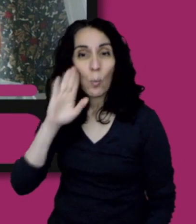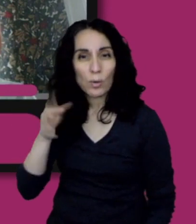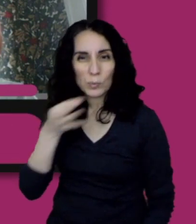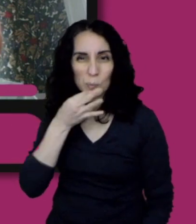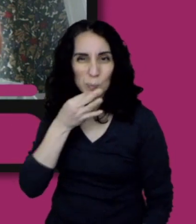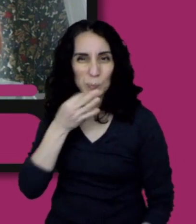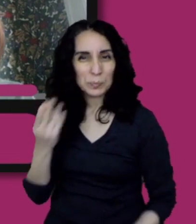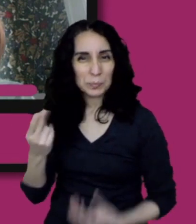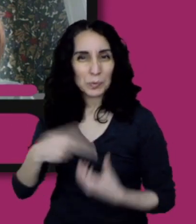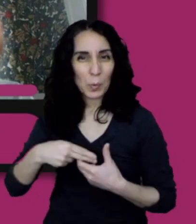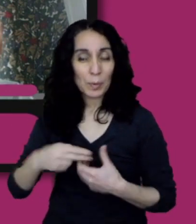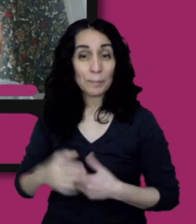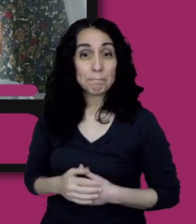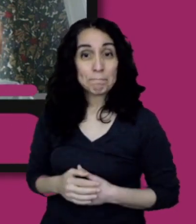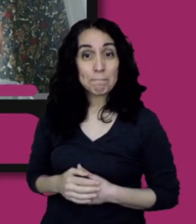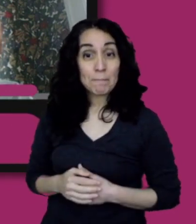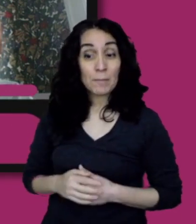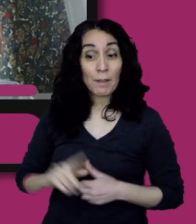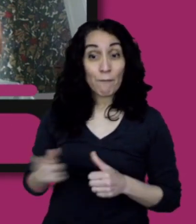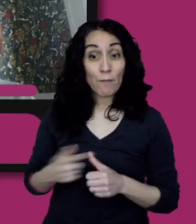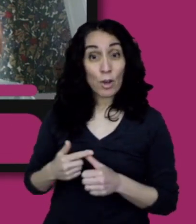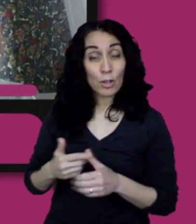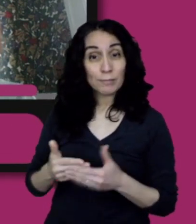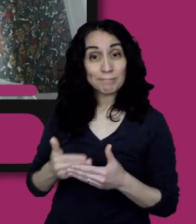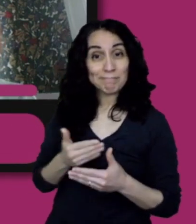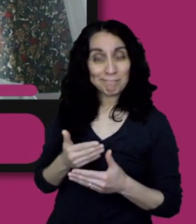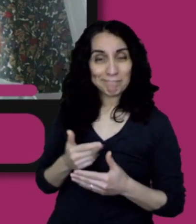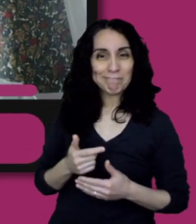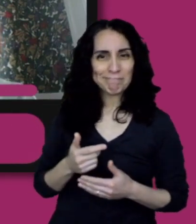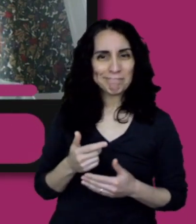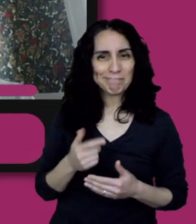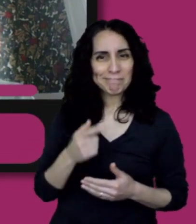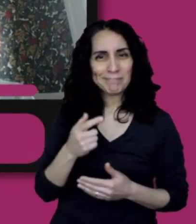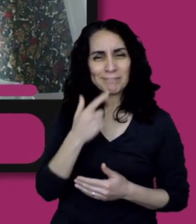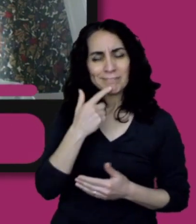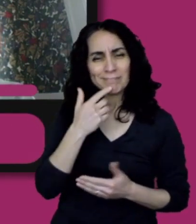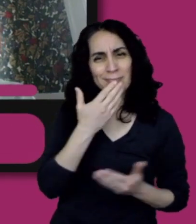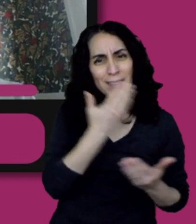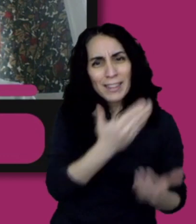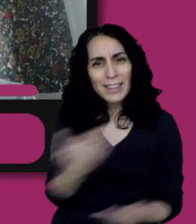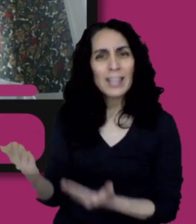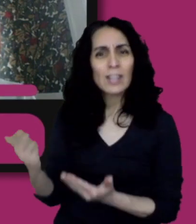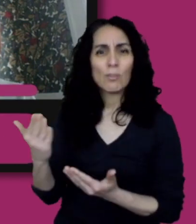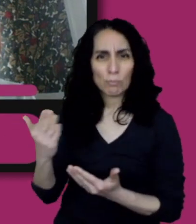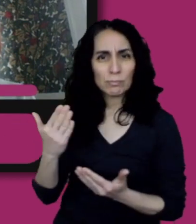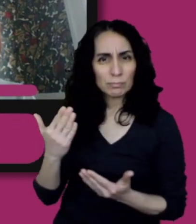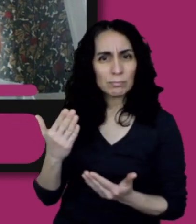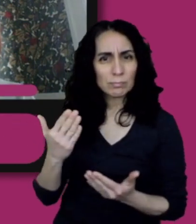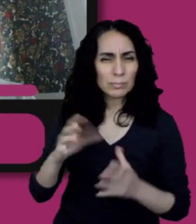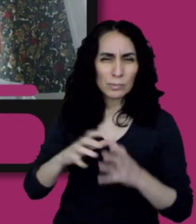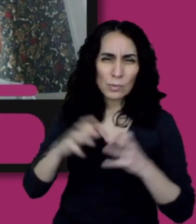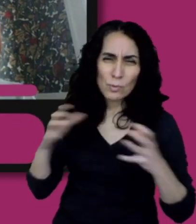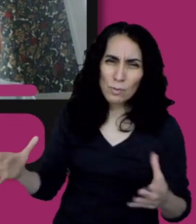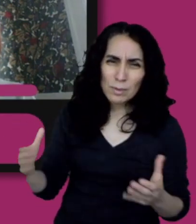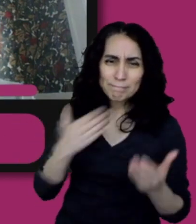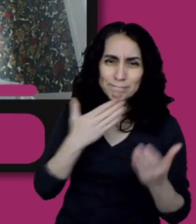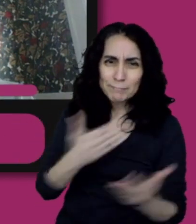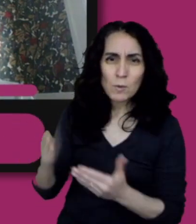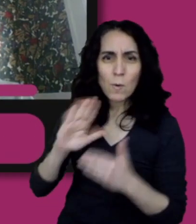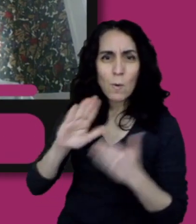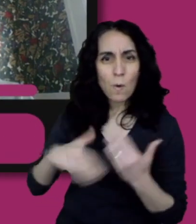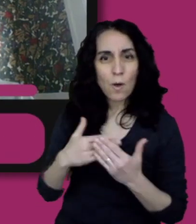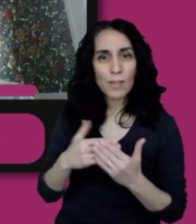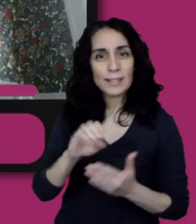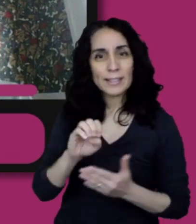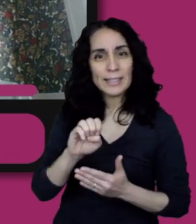moment. But before we move forward, let me just first say thank you. Thank you very